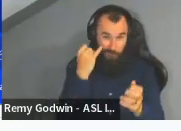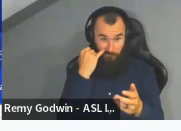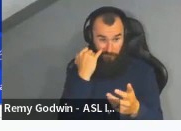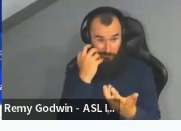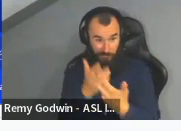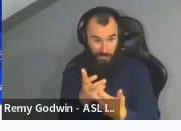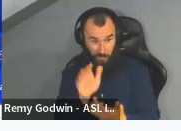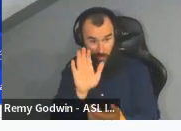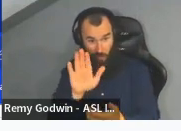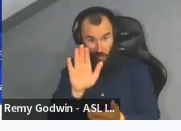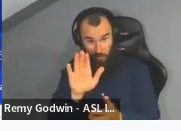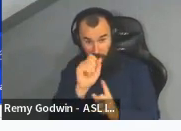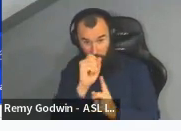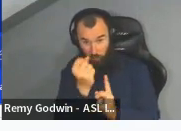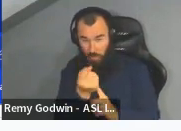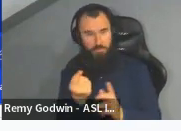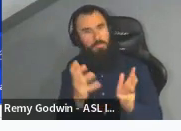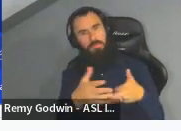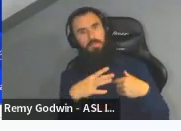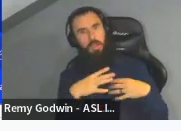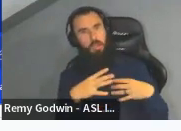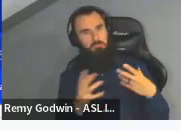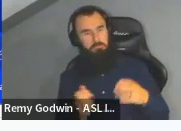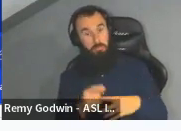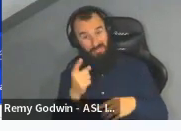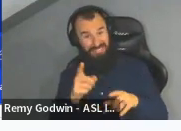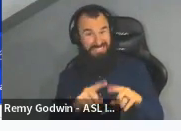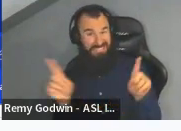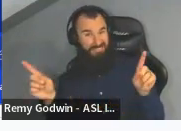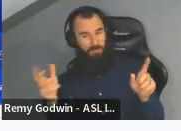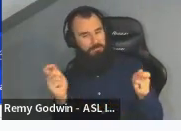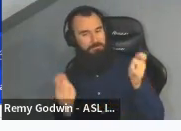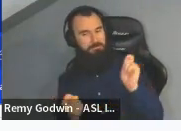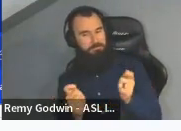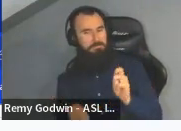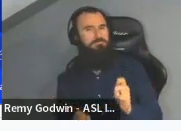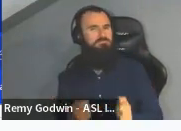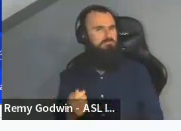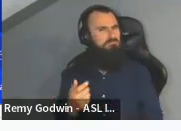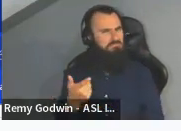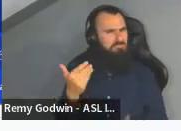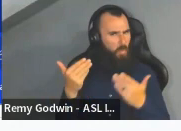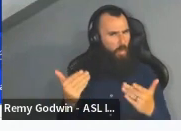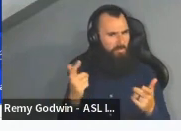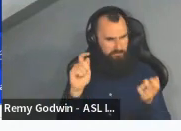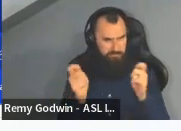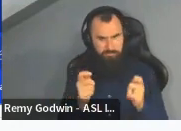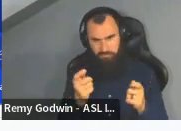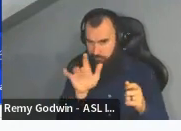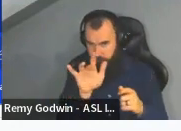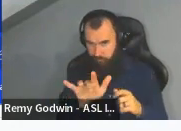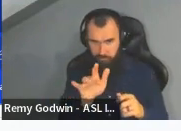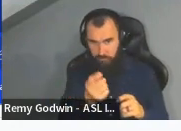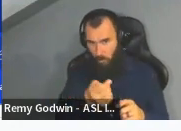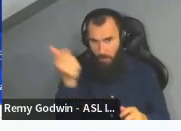your situation, go ahead and keep it. If you have a different thing going on, you can just select it